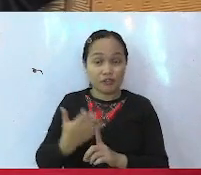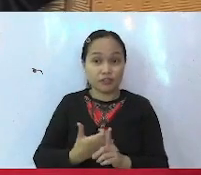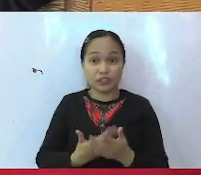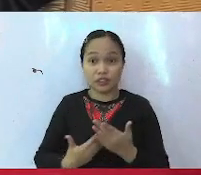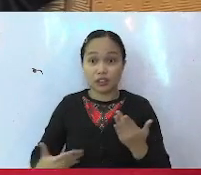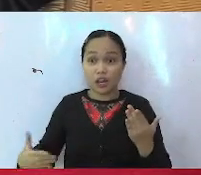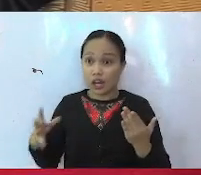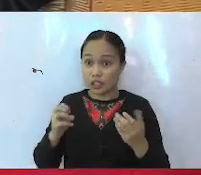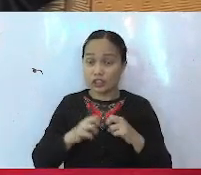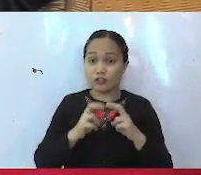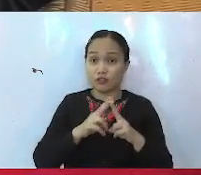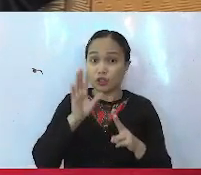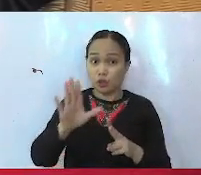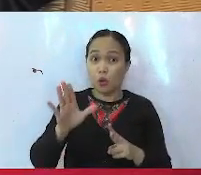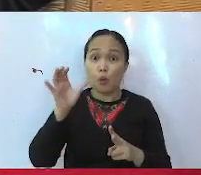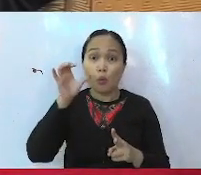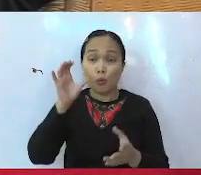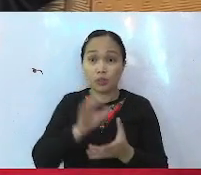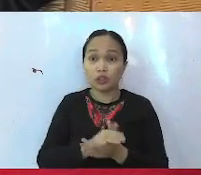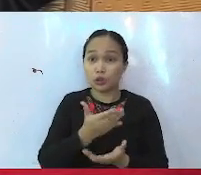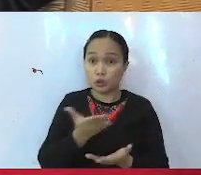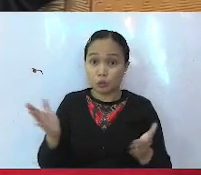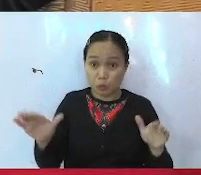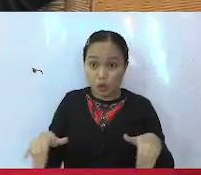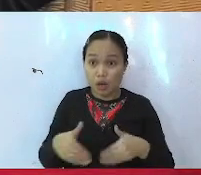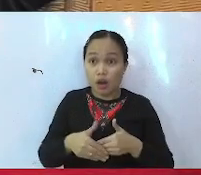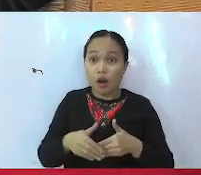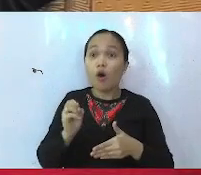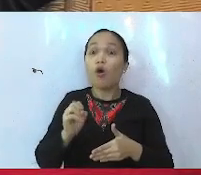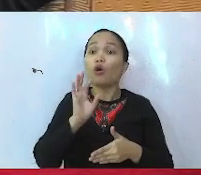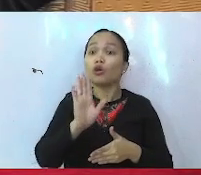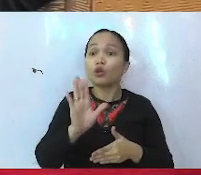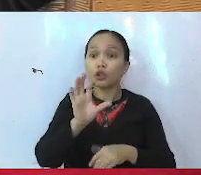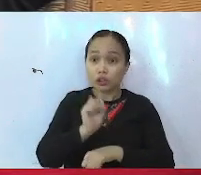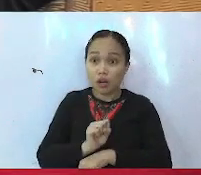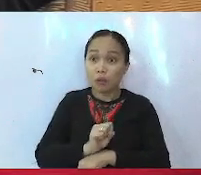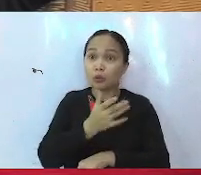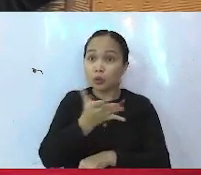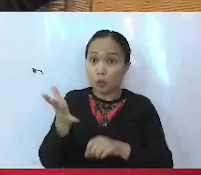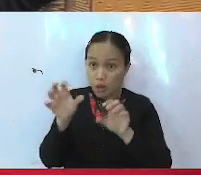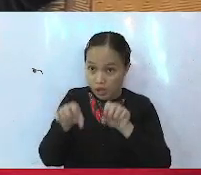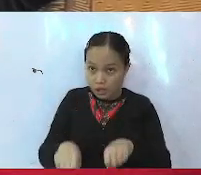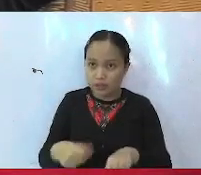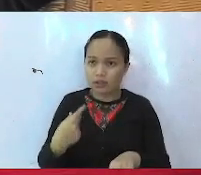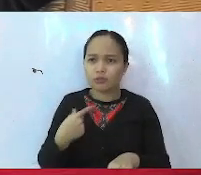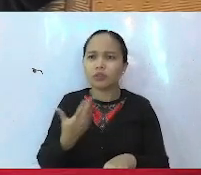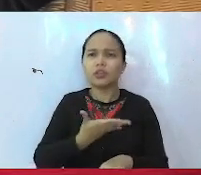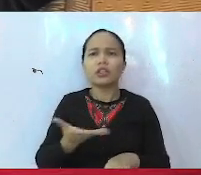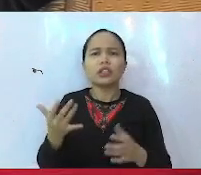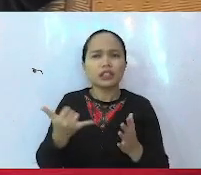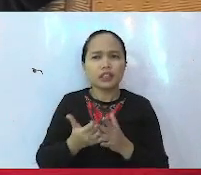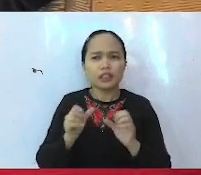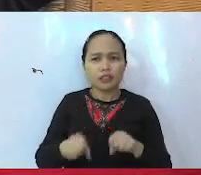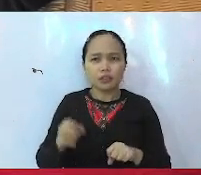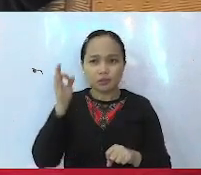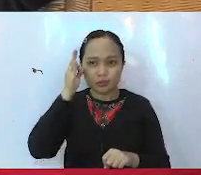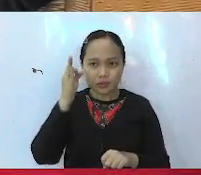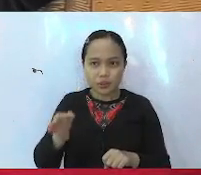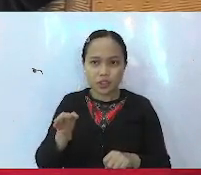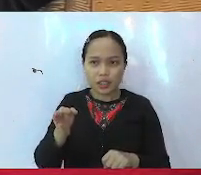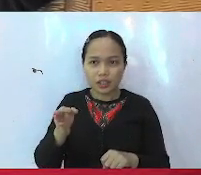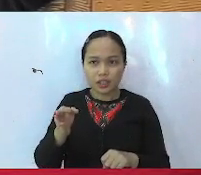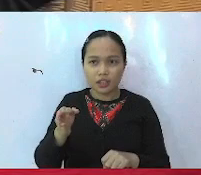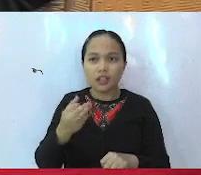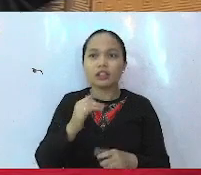you marry. That'll affect the future job that you have. That'll affect just your future in general.